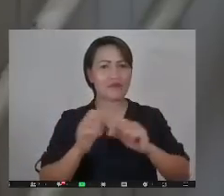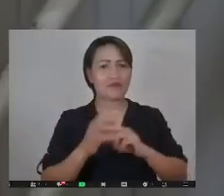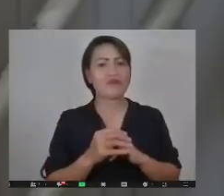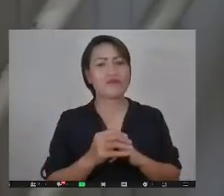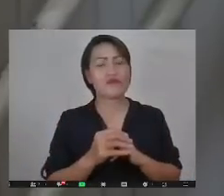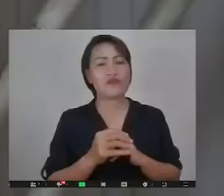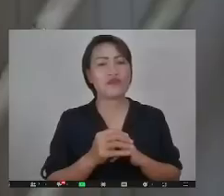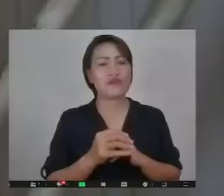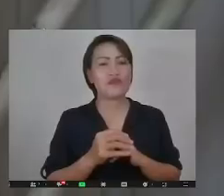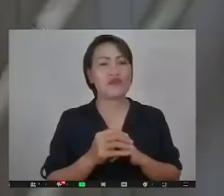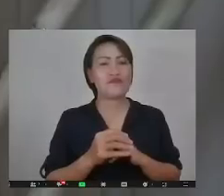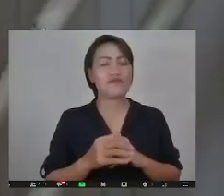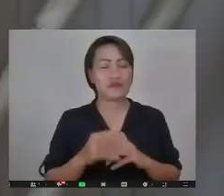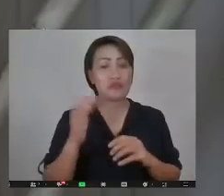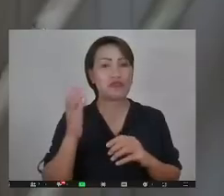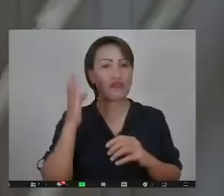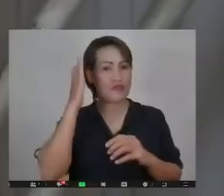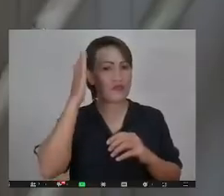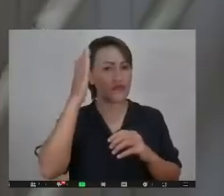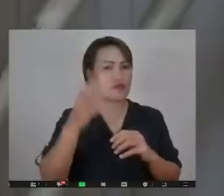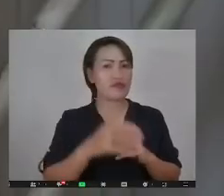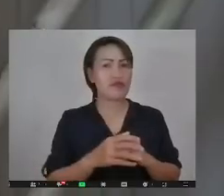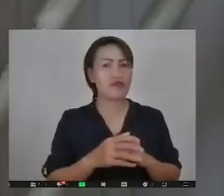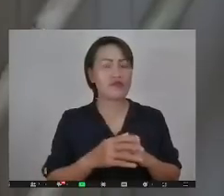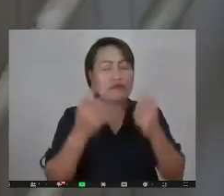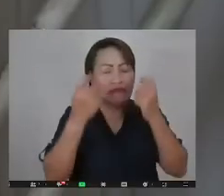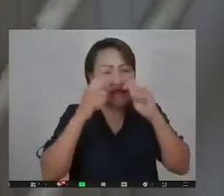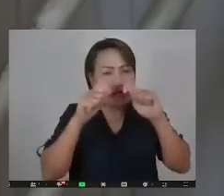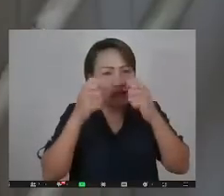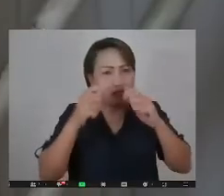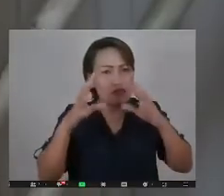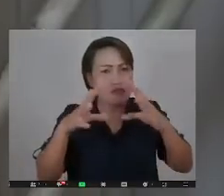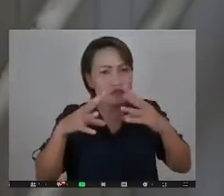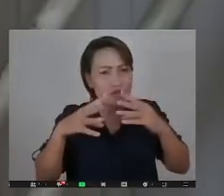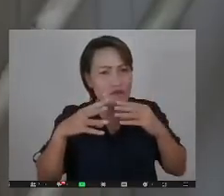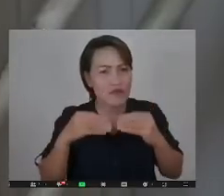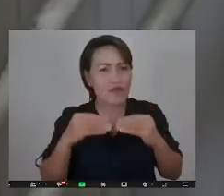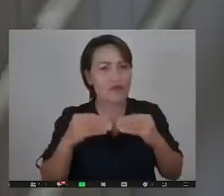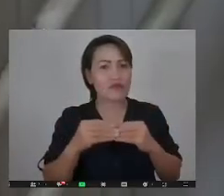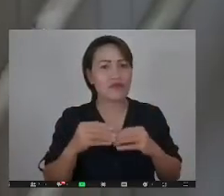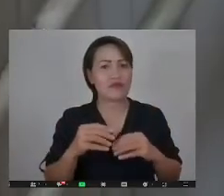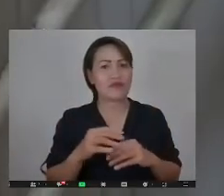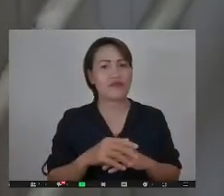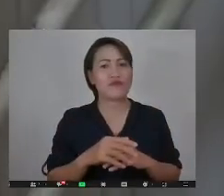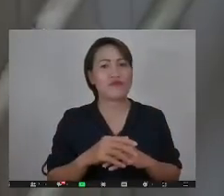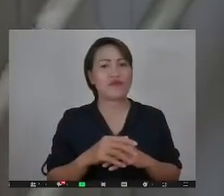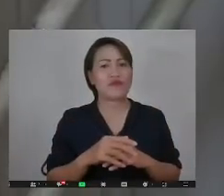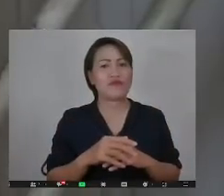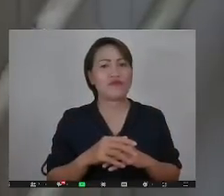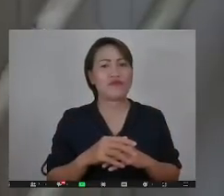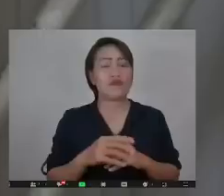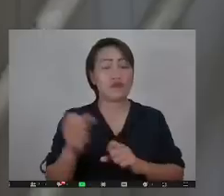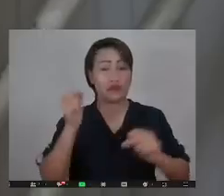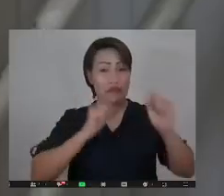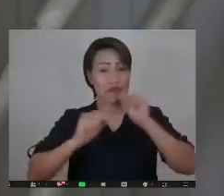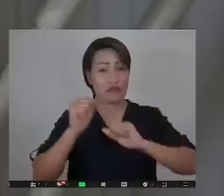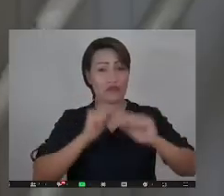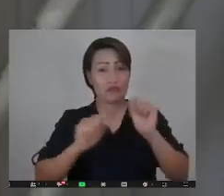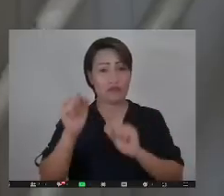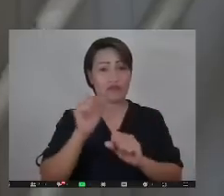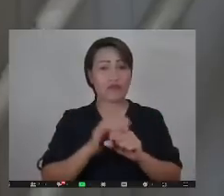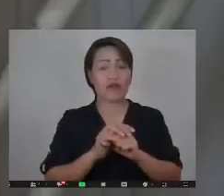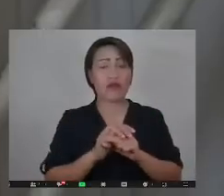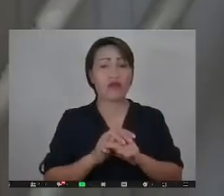envision and is trying to attain. With a highly scientific-minded population, we shall realize